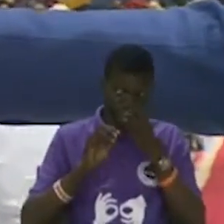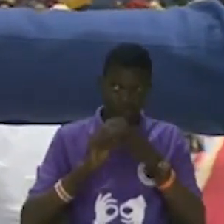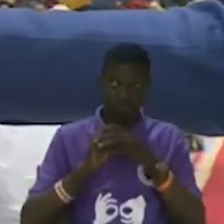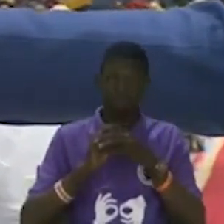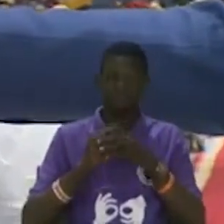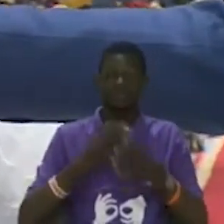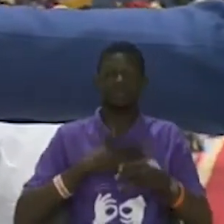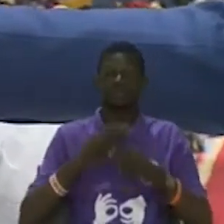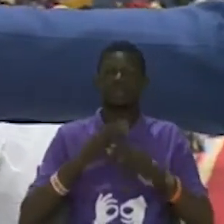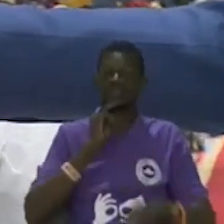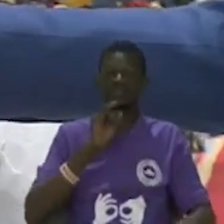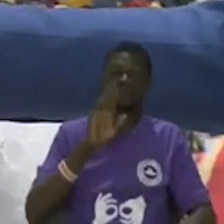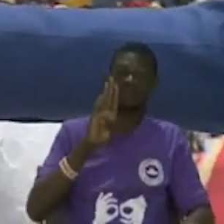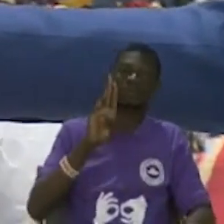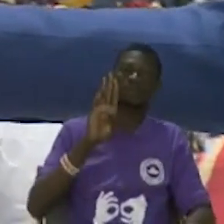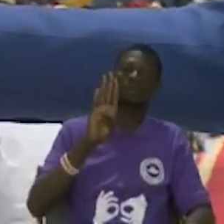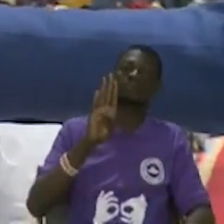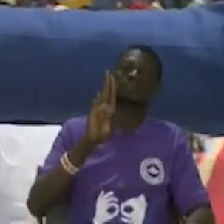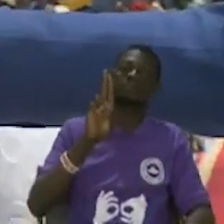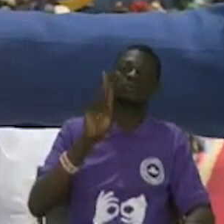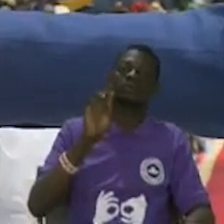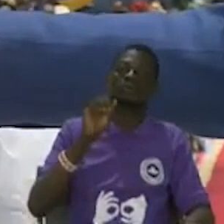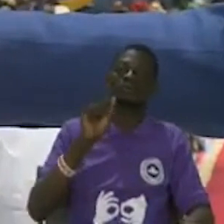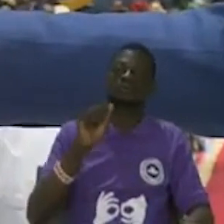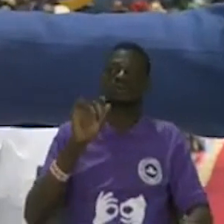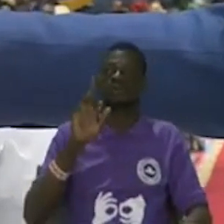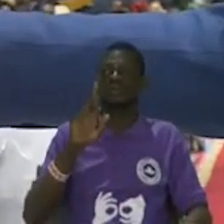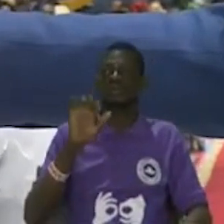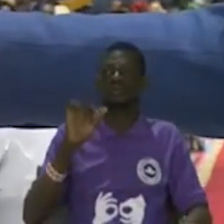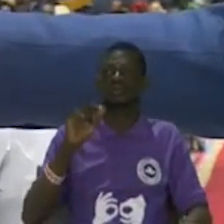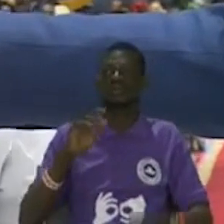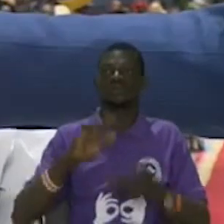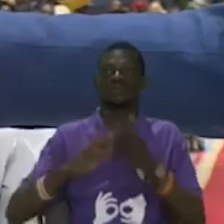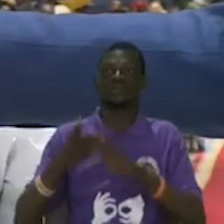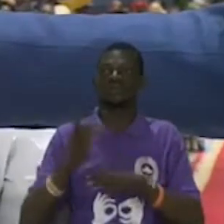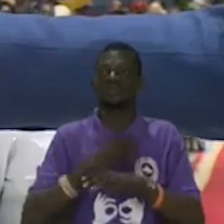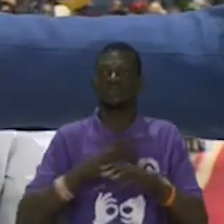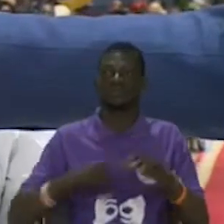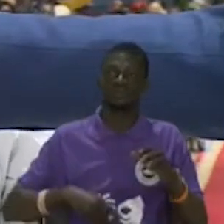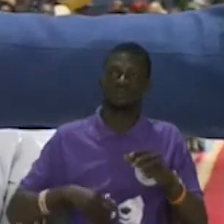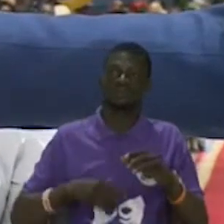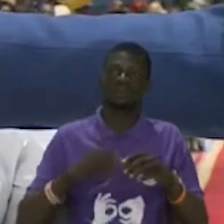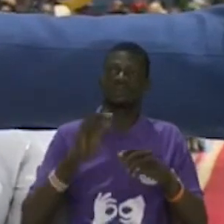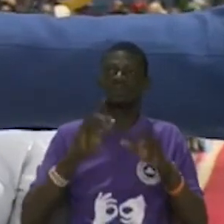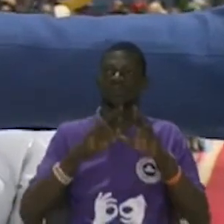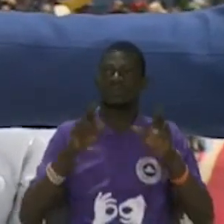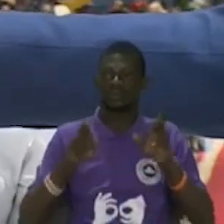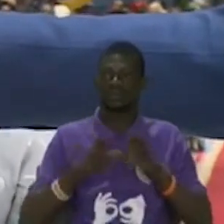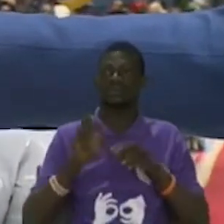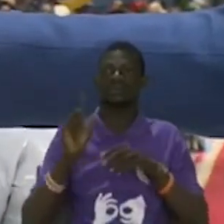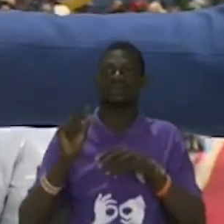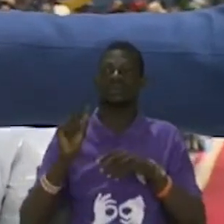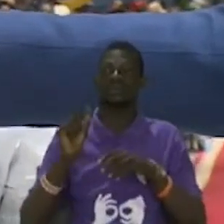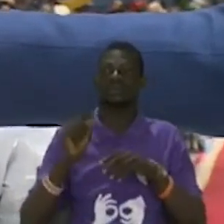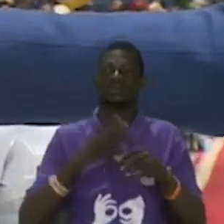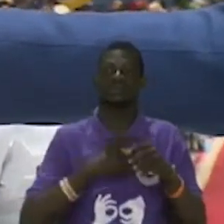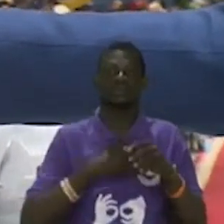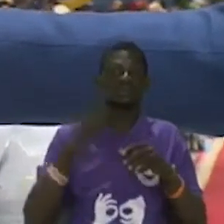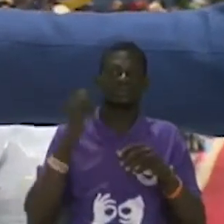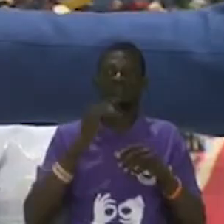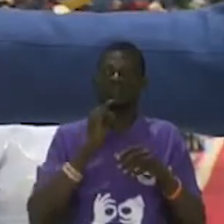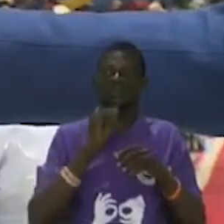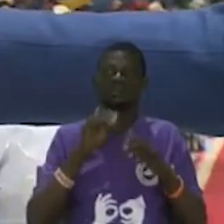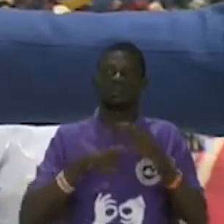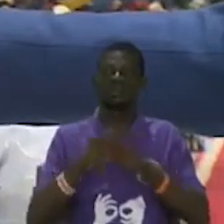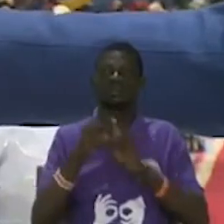My name is Bukola Bekes from RCCG, the City of David, Region 20. My testimony is